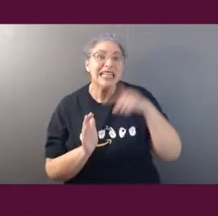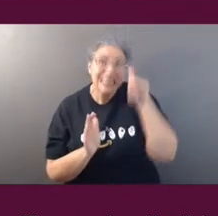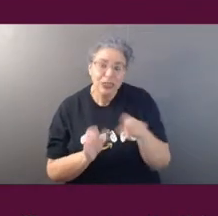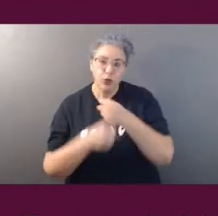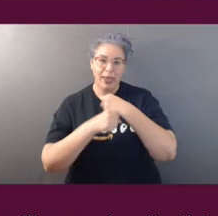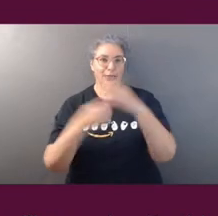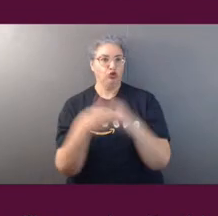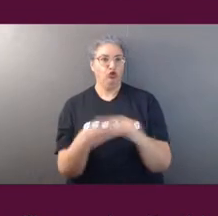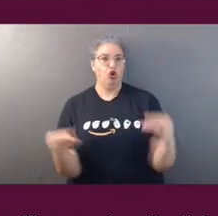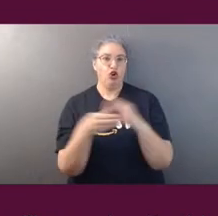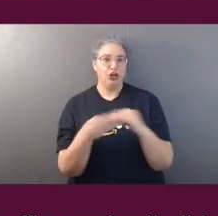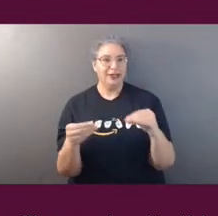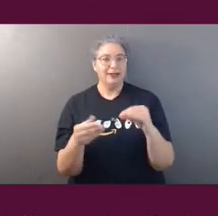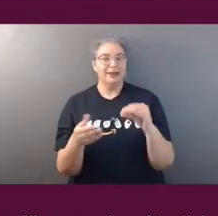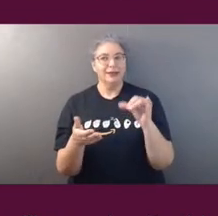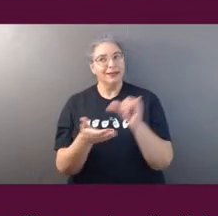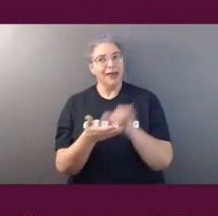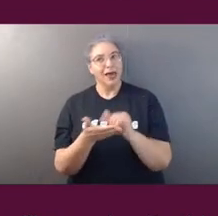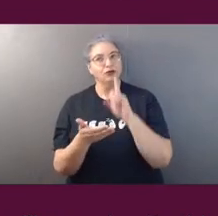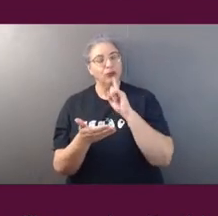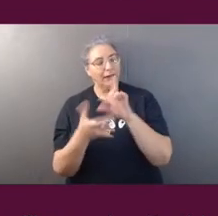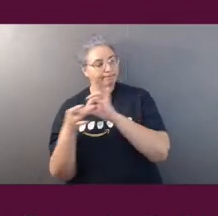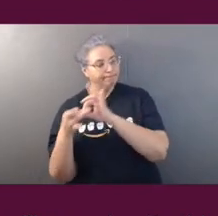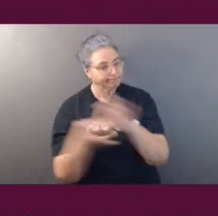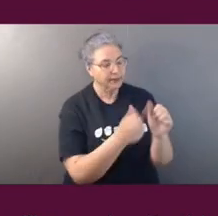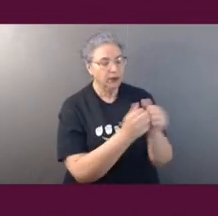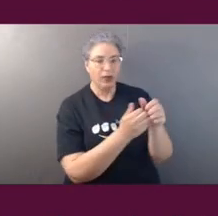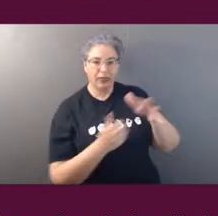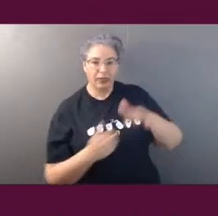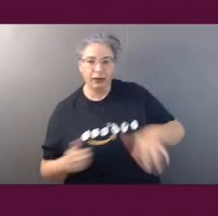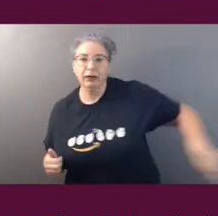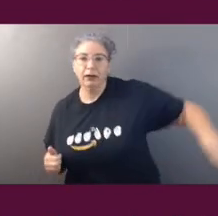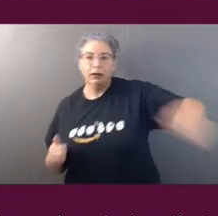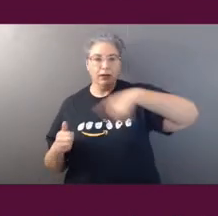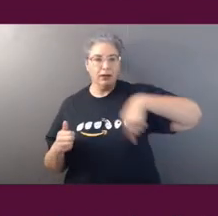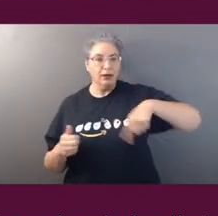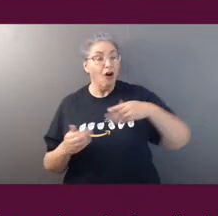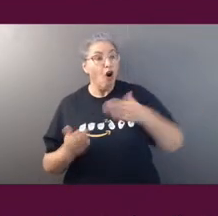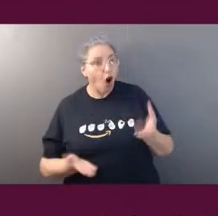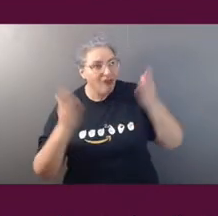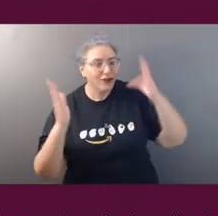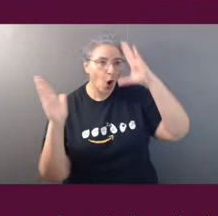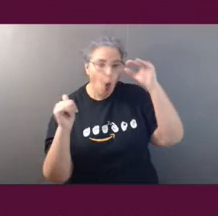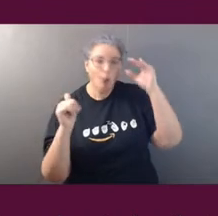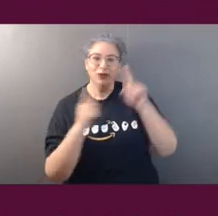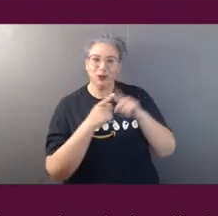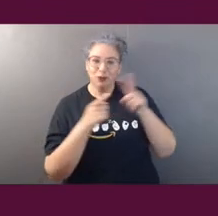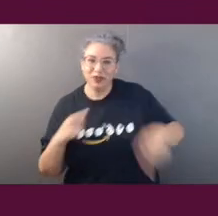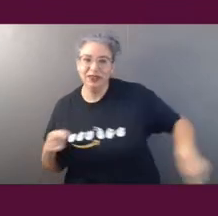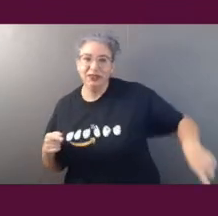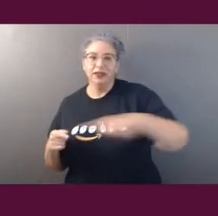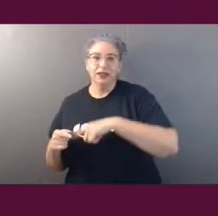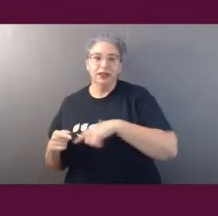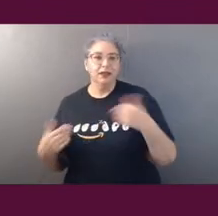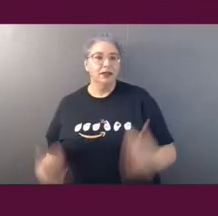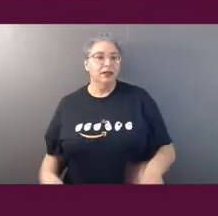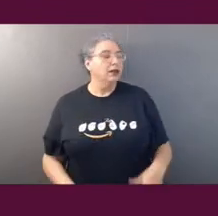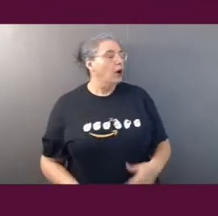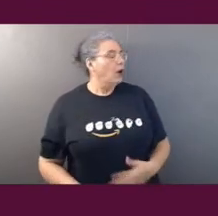something, need to make stories that serve them and that offer them hope.